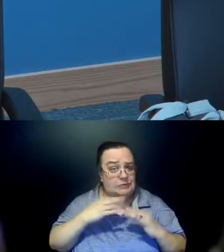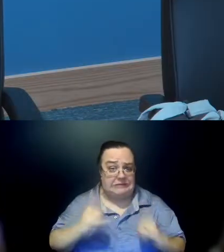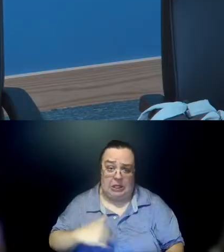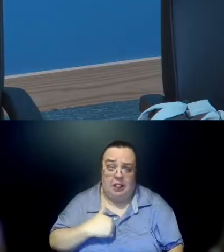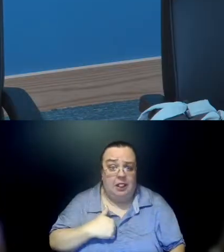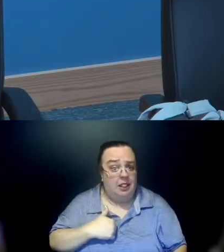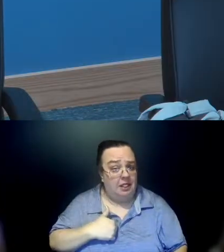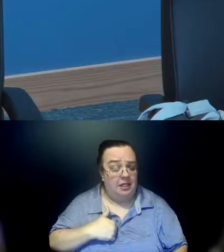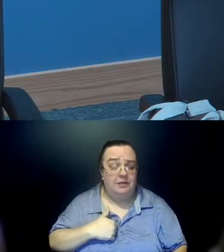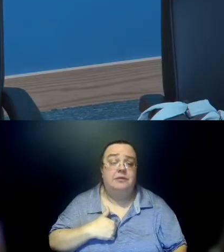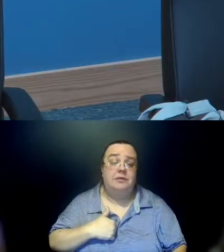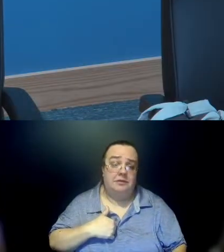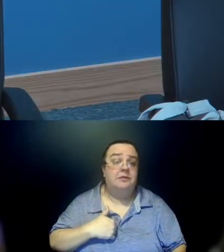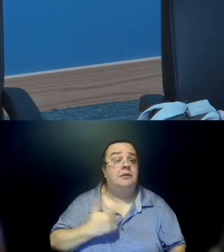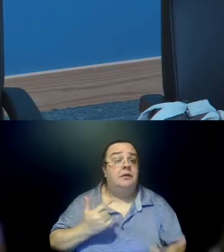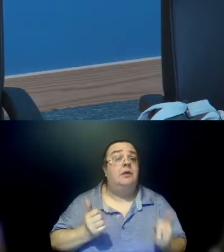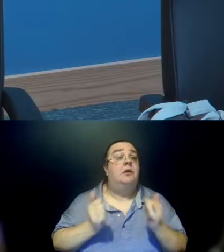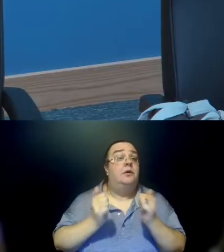with this